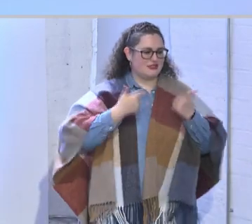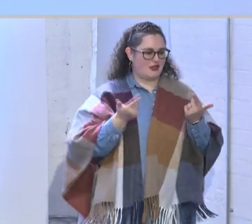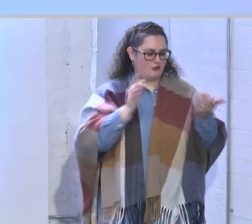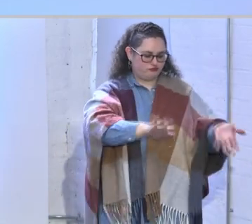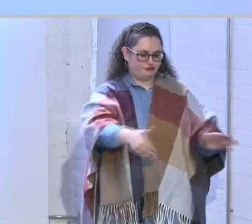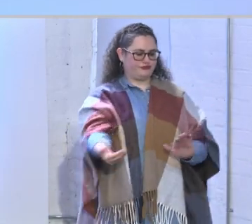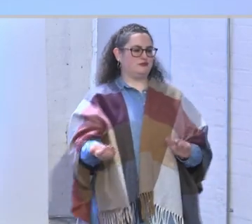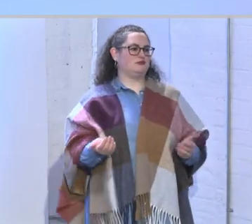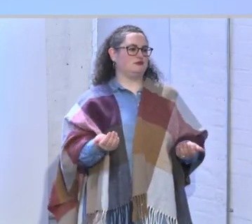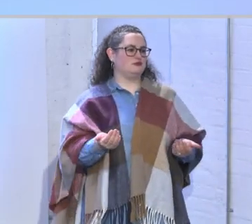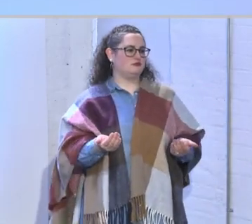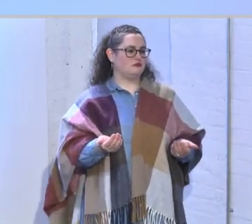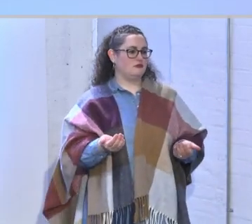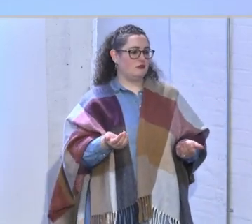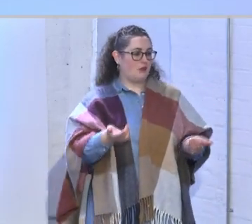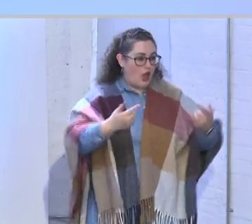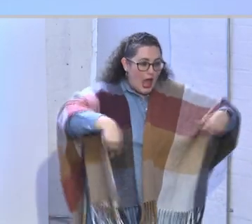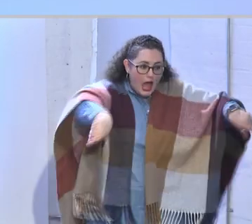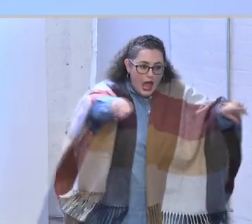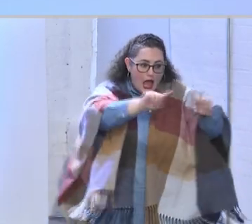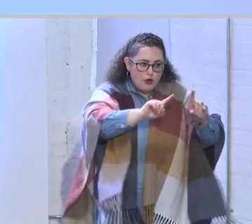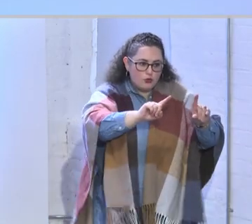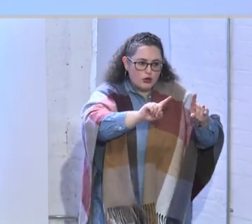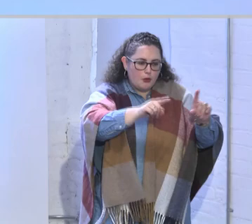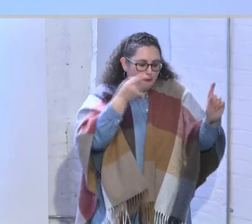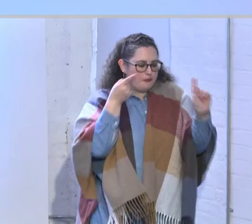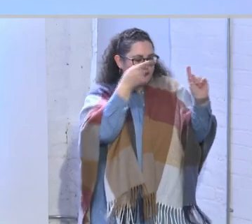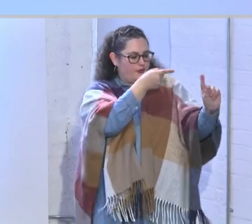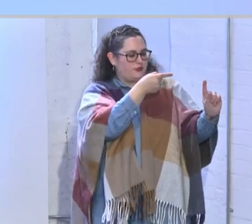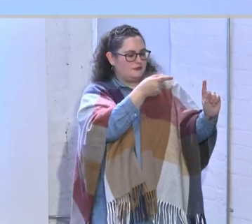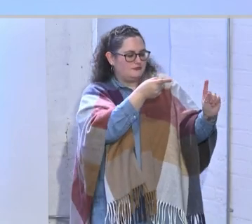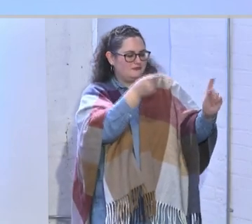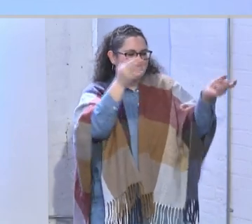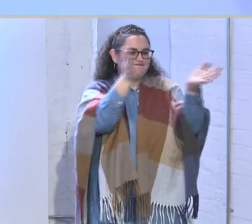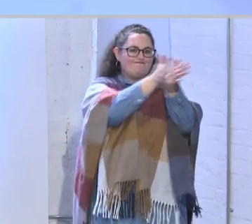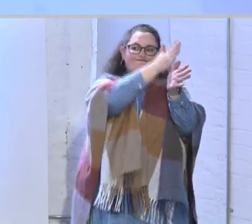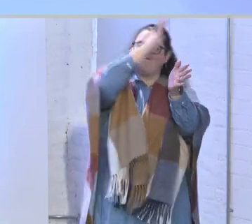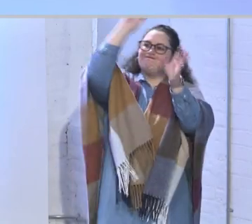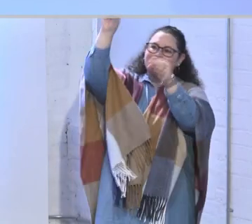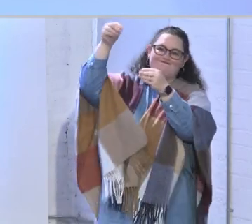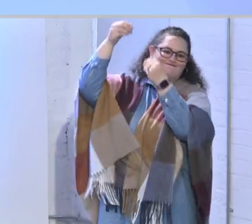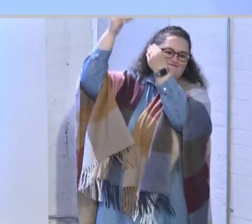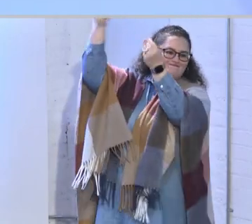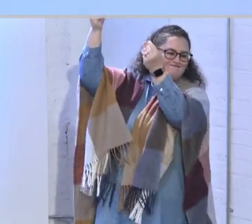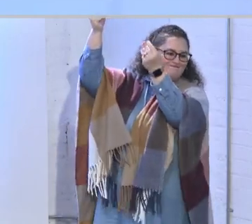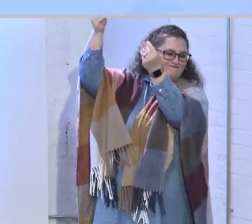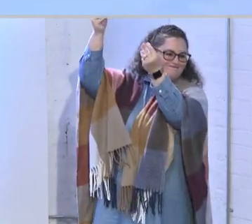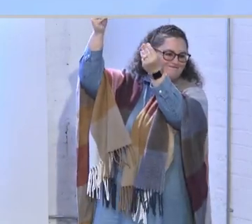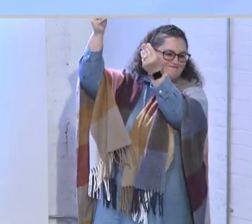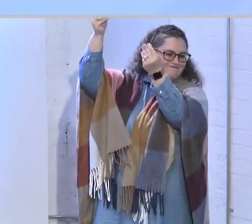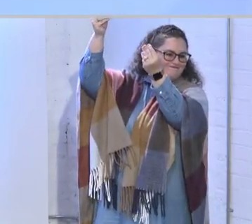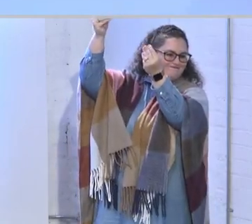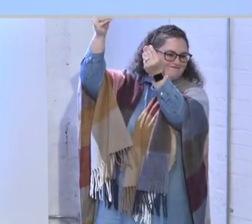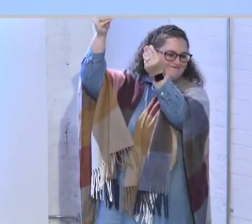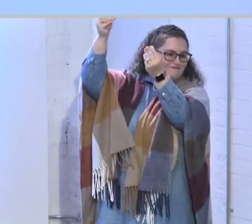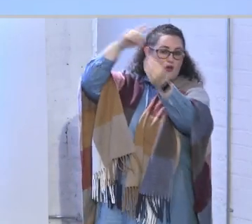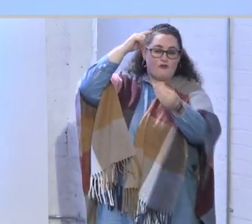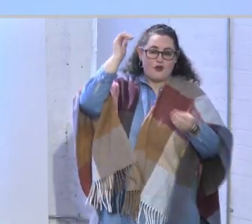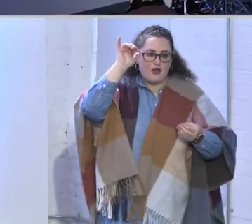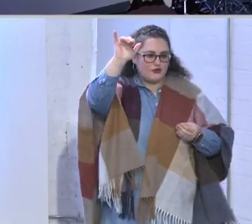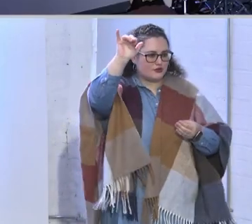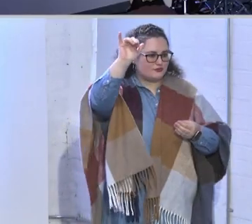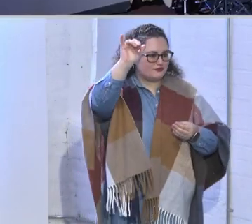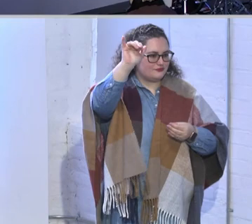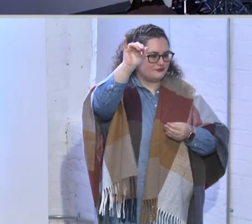is to glorify God. And as we do that, we have a relationship that is designed